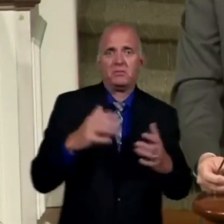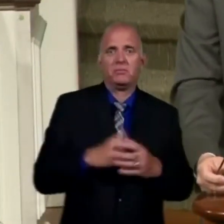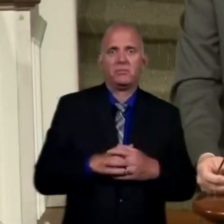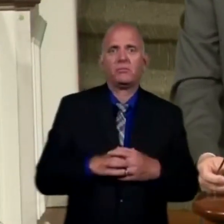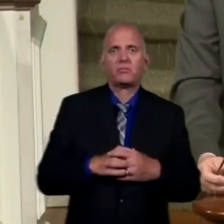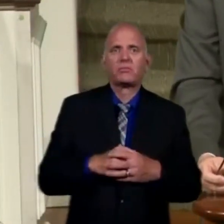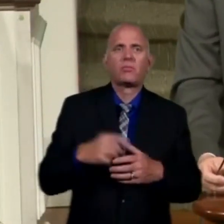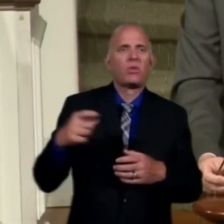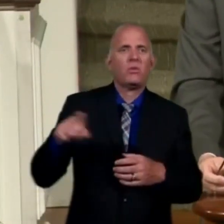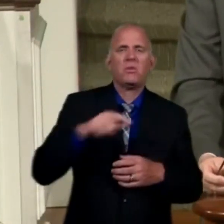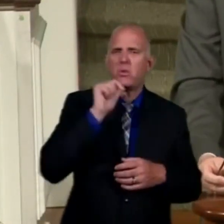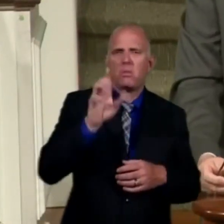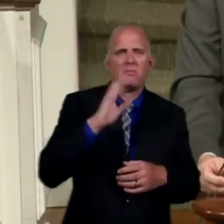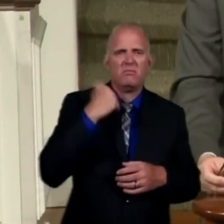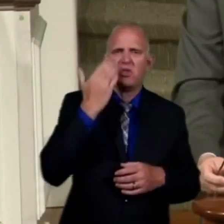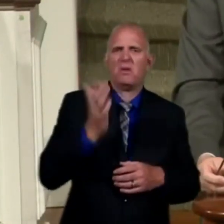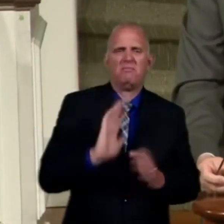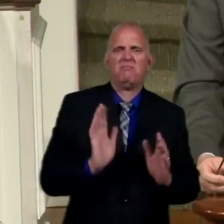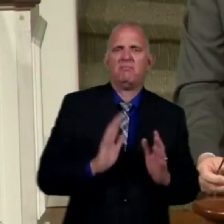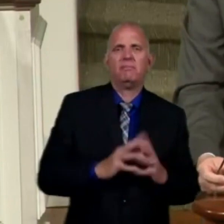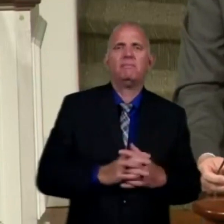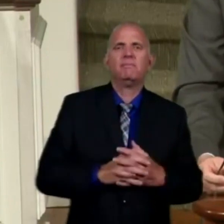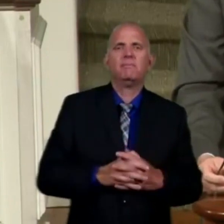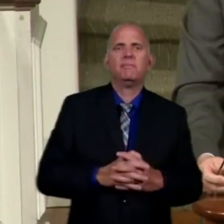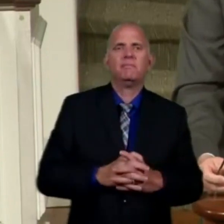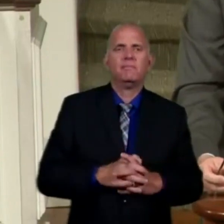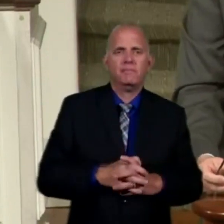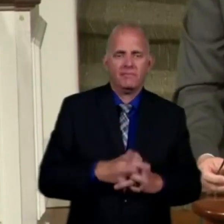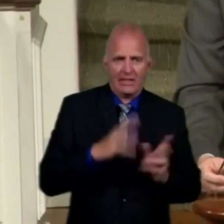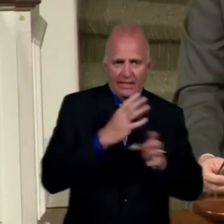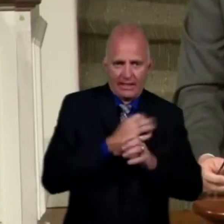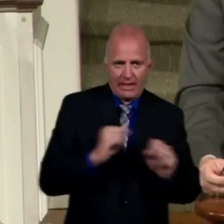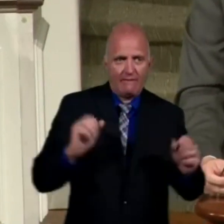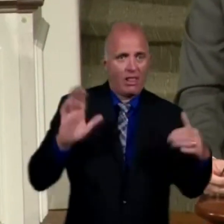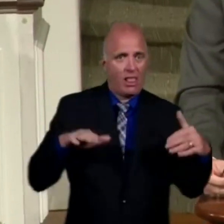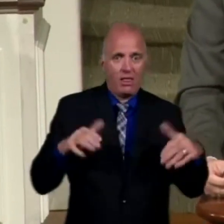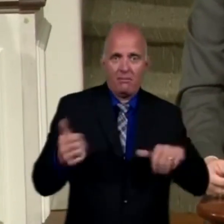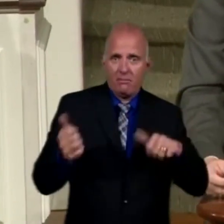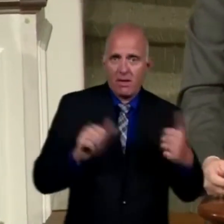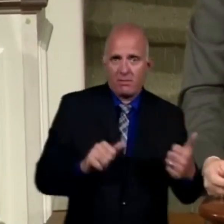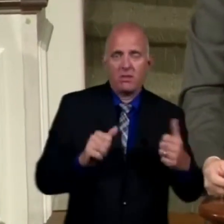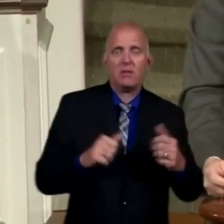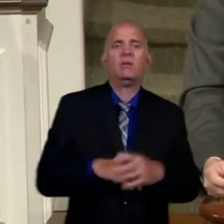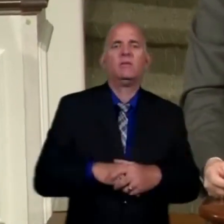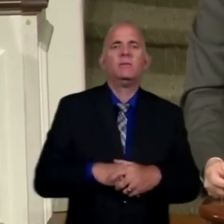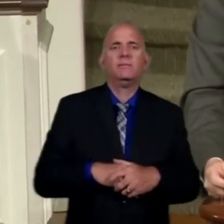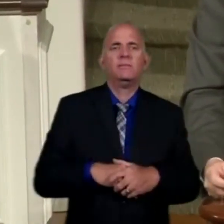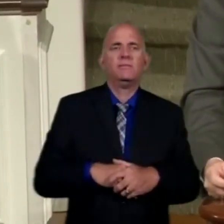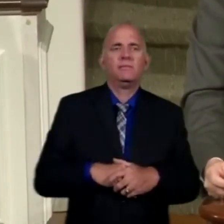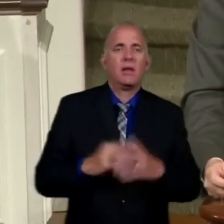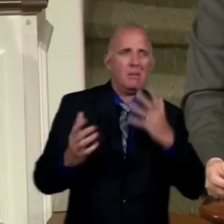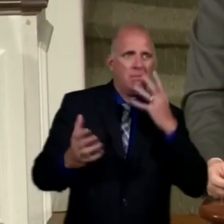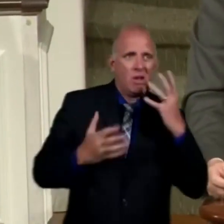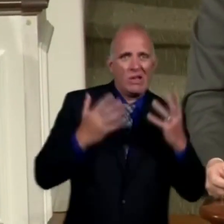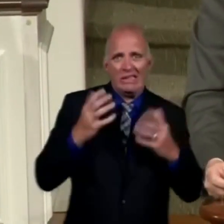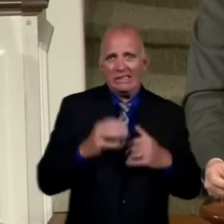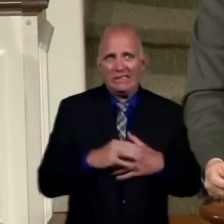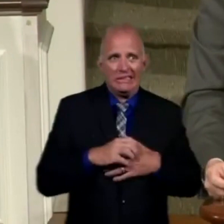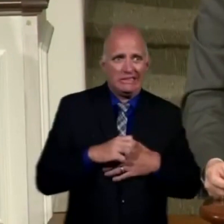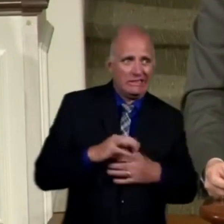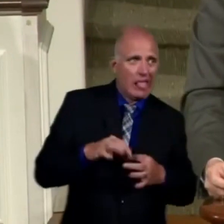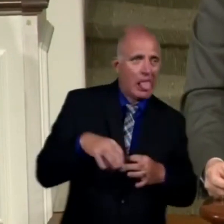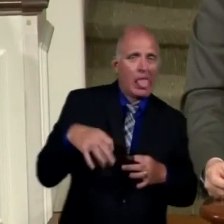be ashamed about that. If you're saved and you haven't been baptized, do not let embarrassment keep you from getting